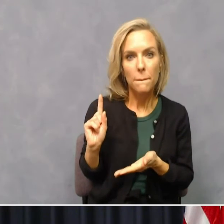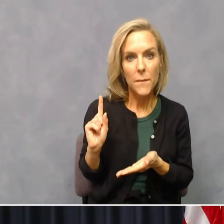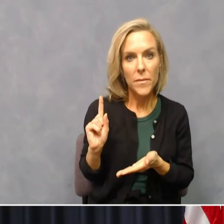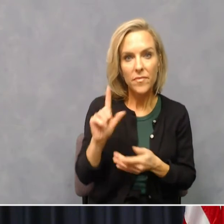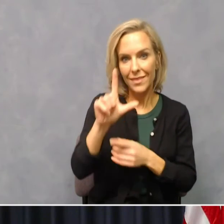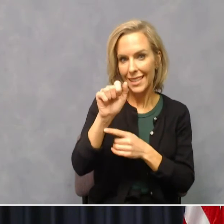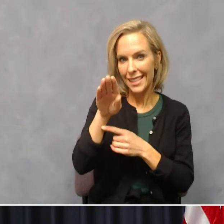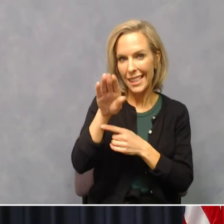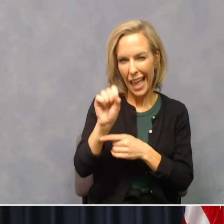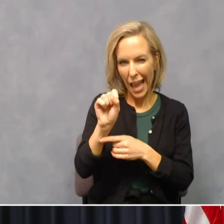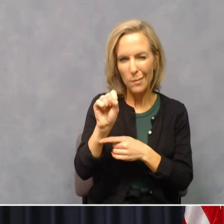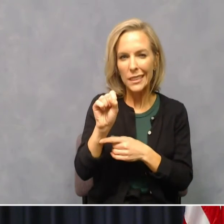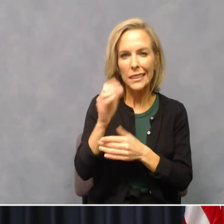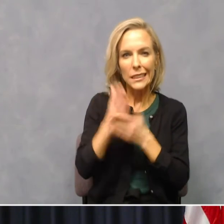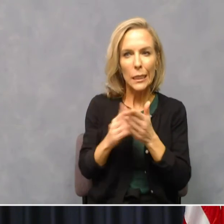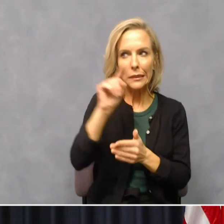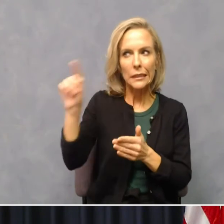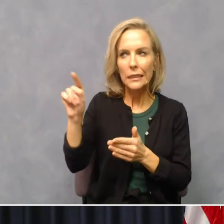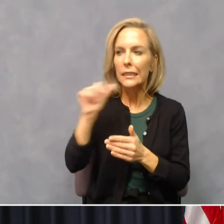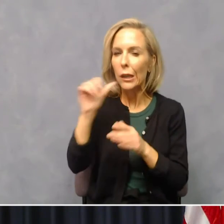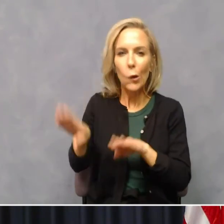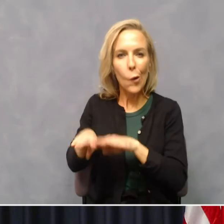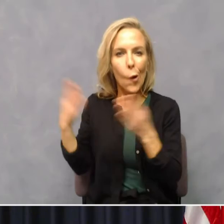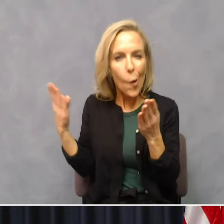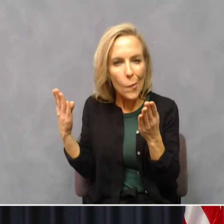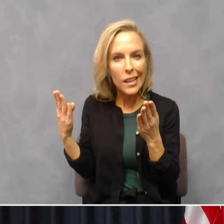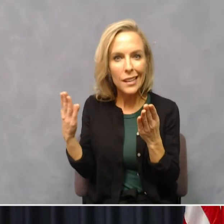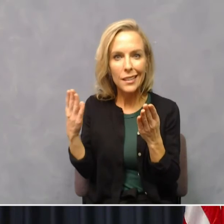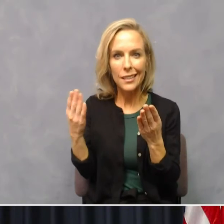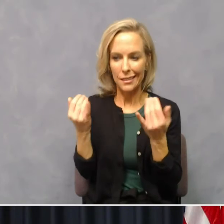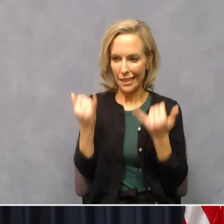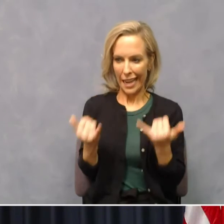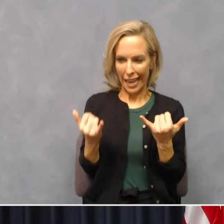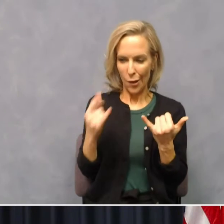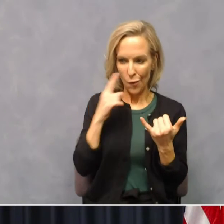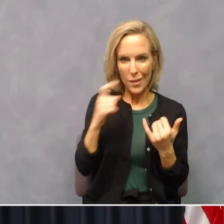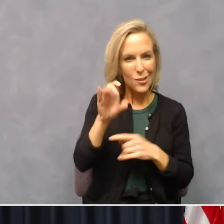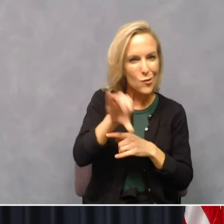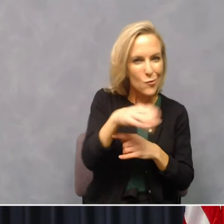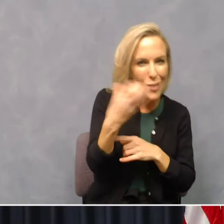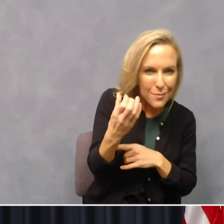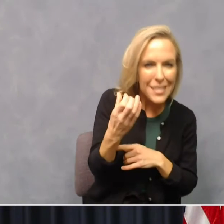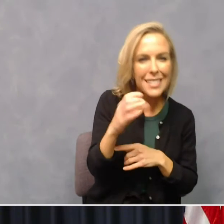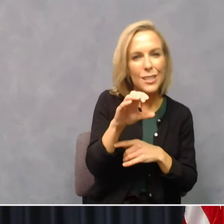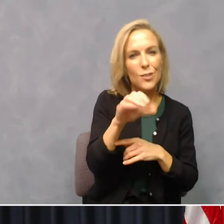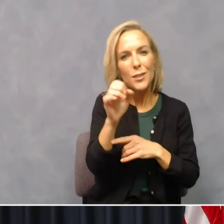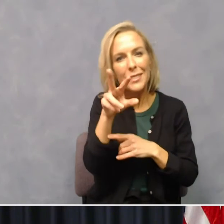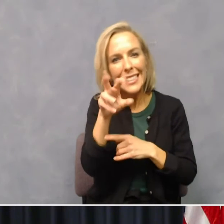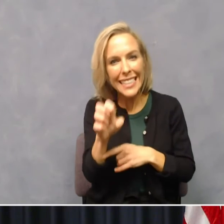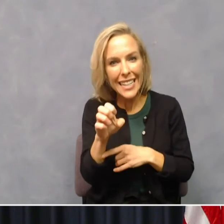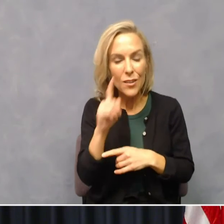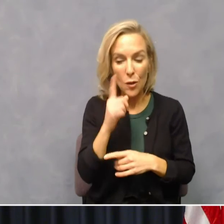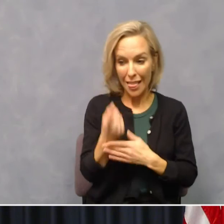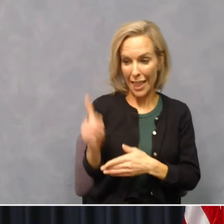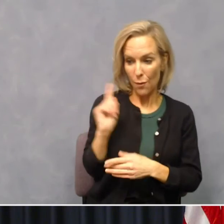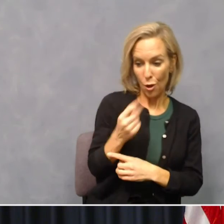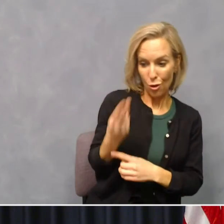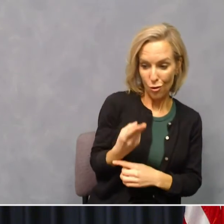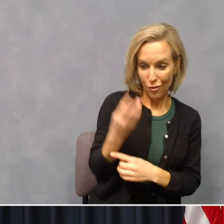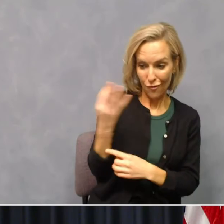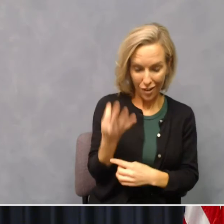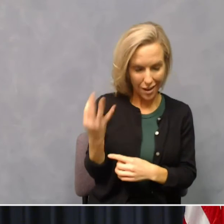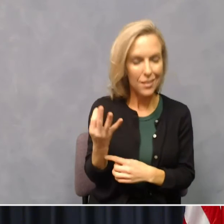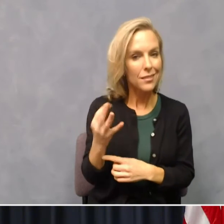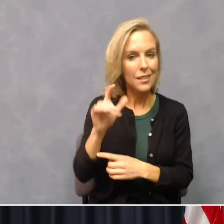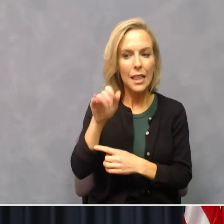open, and more days with Christmas and Christmas Eve falling on Thursday and Friday that labs are not or